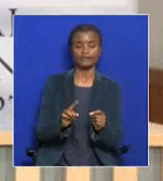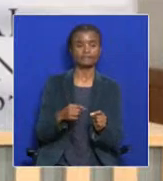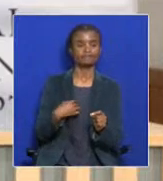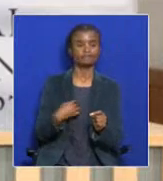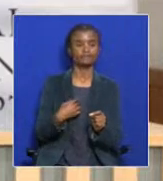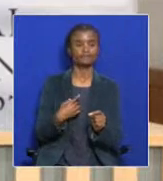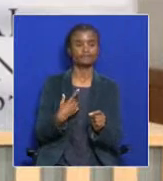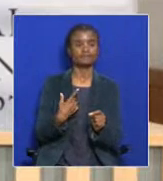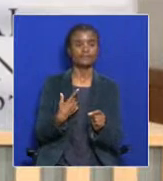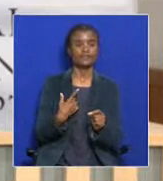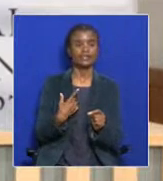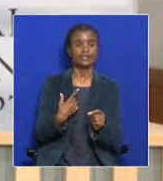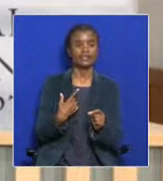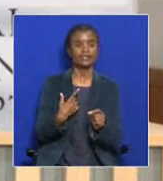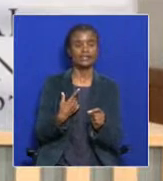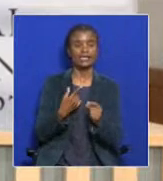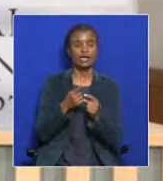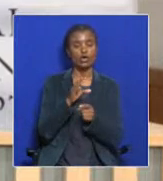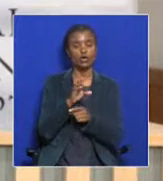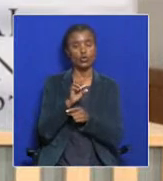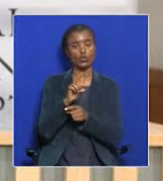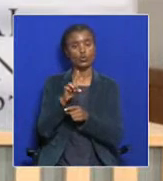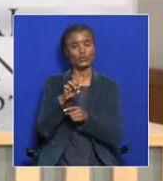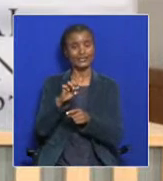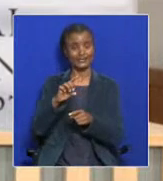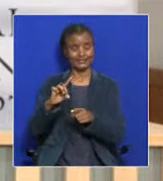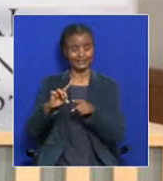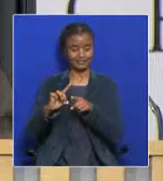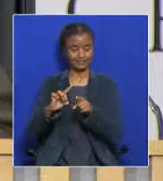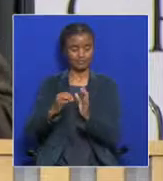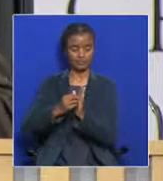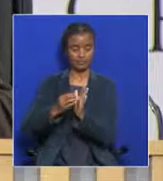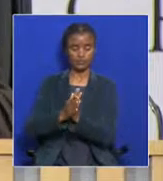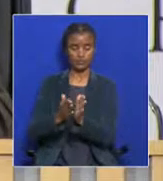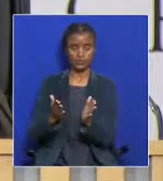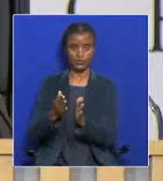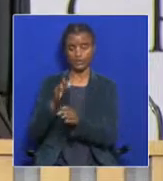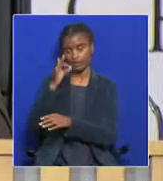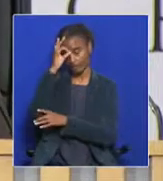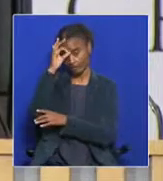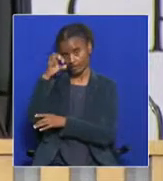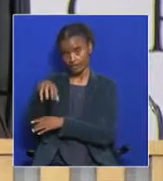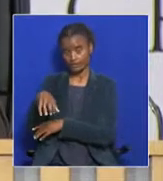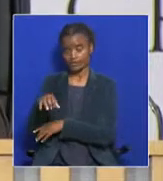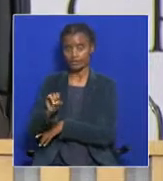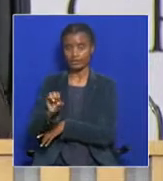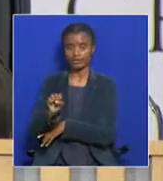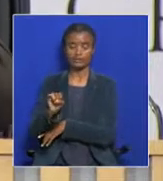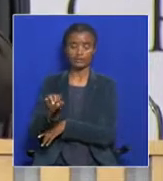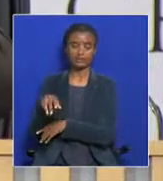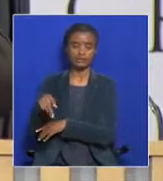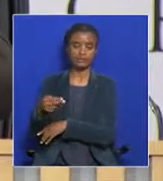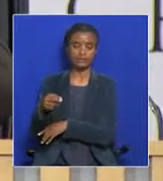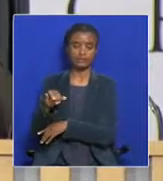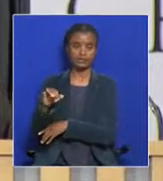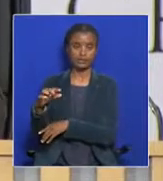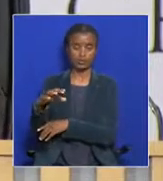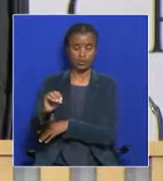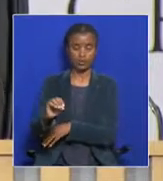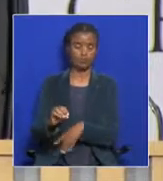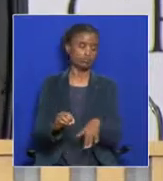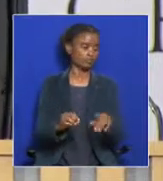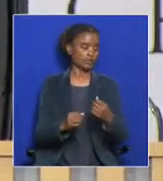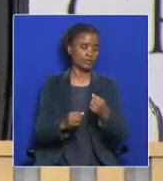SAPS 13 entry at Isipingo. No, I disagree with that, Okay. Commissioner. Maybe if I had to